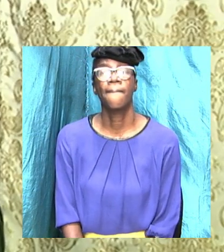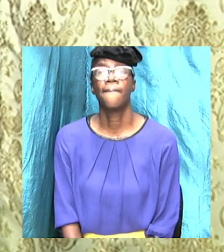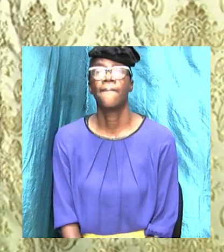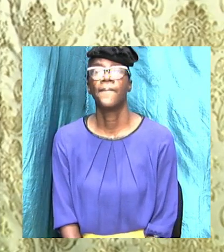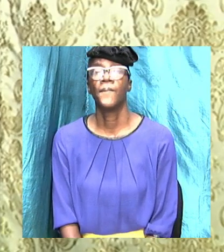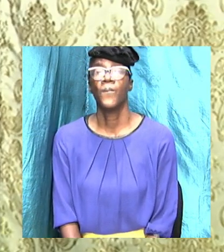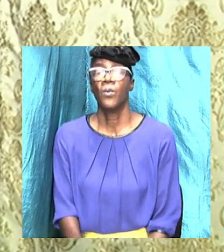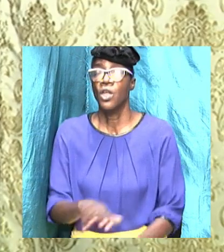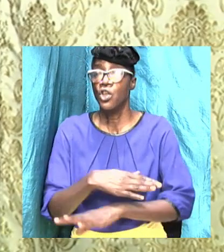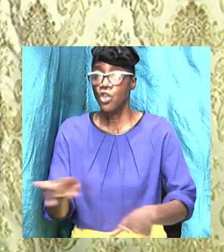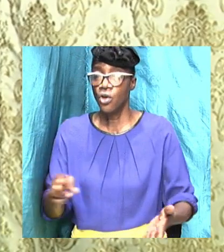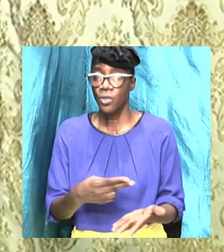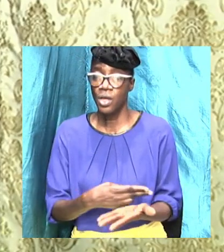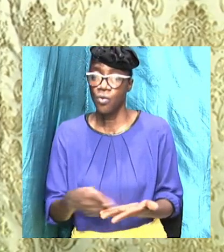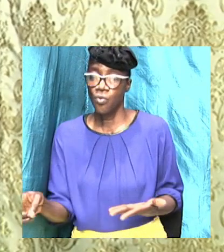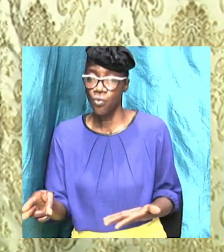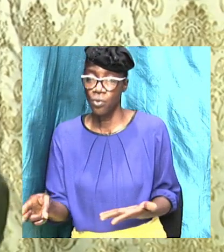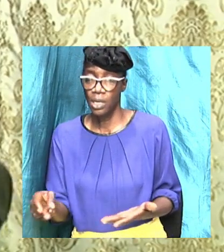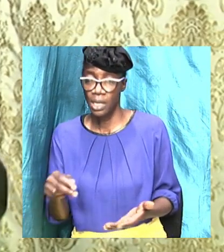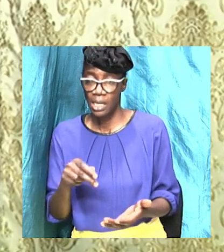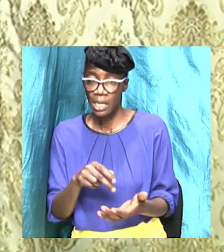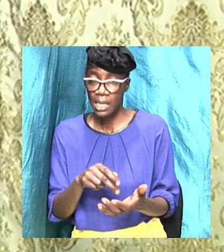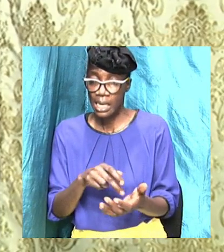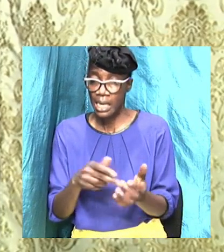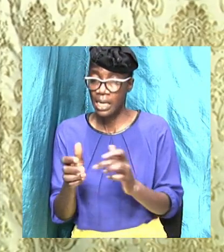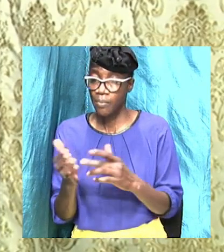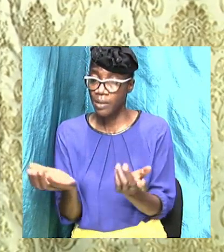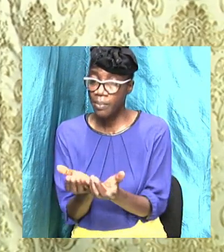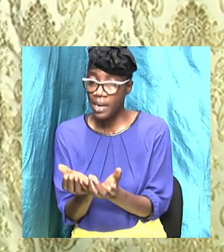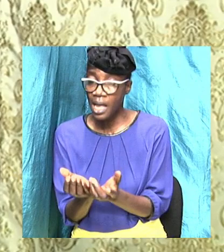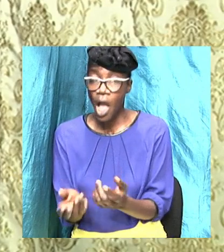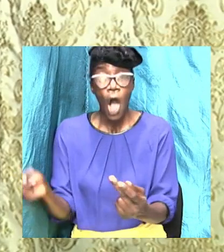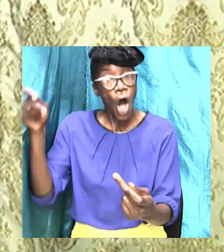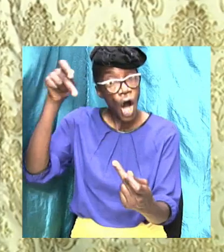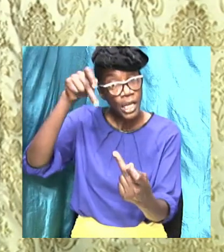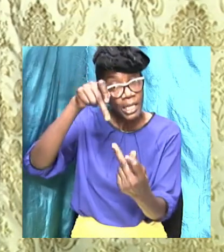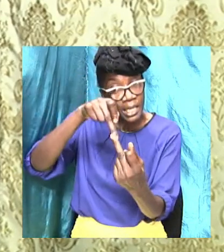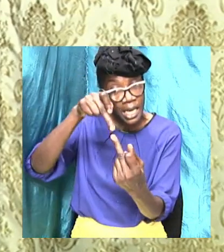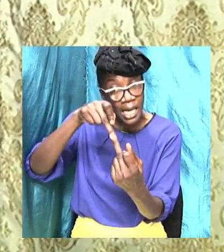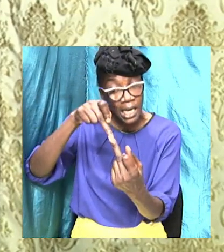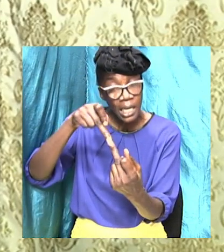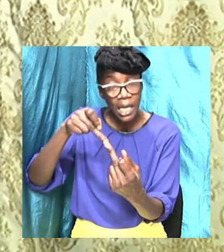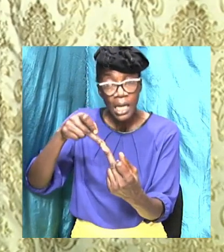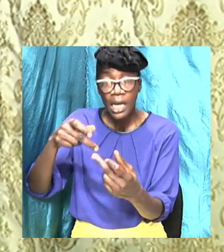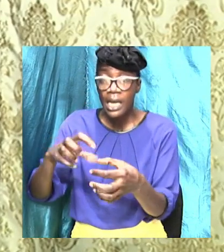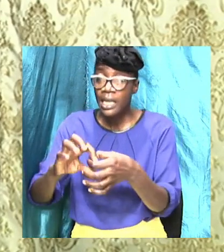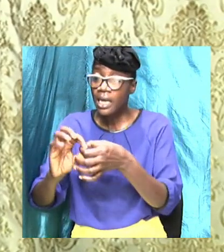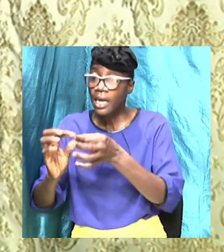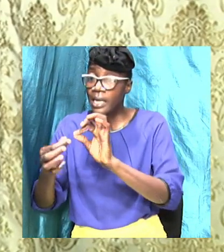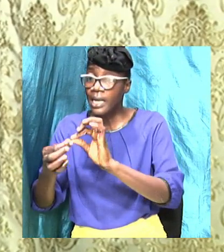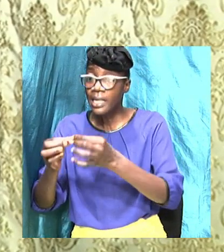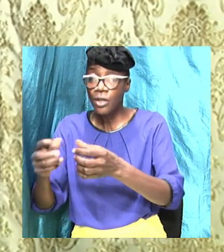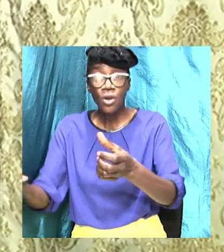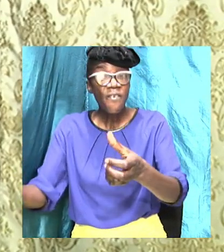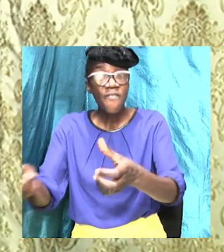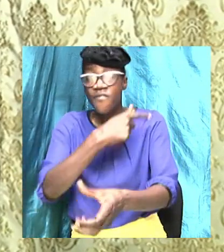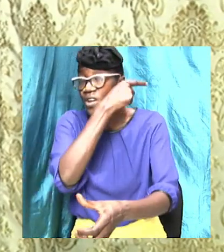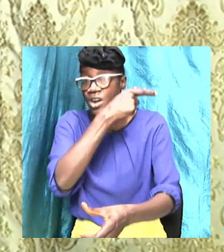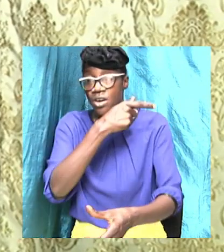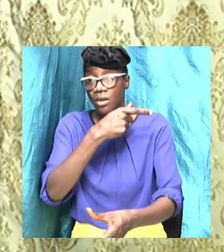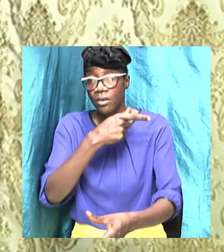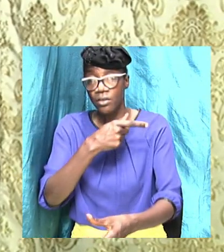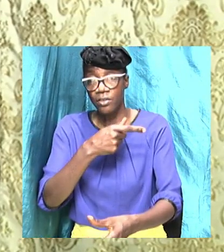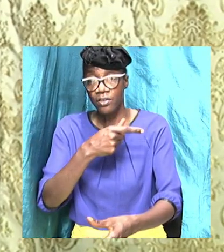So nothing is holy in a biblical sense until it is connected to the origin and the source of holiness, which is God